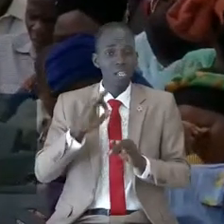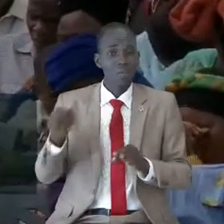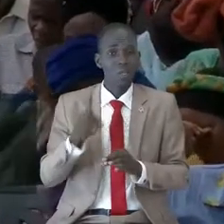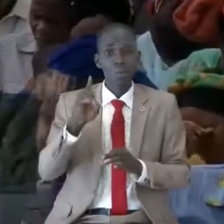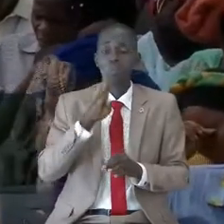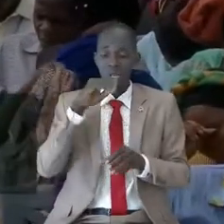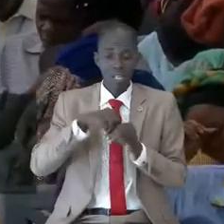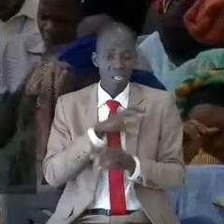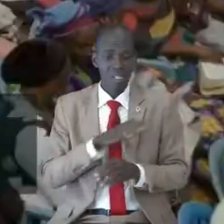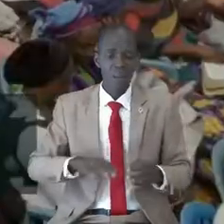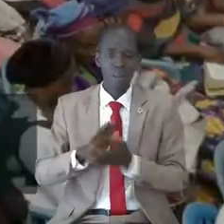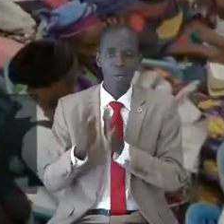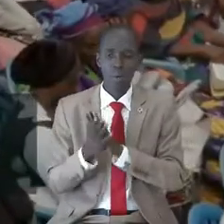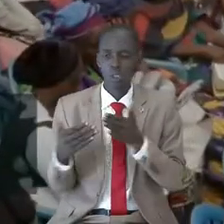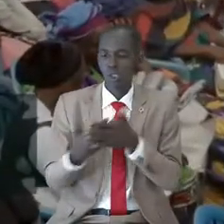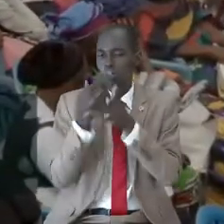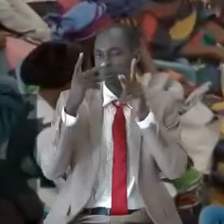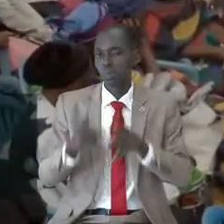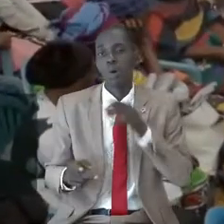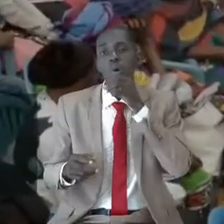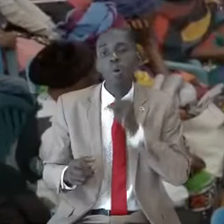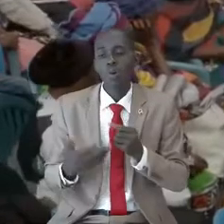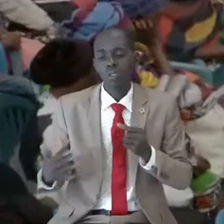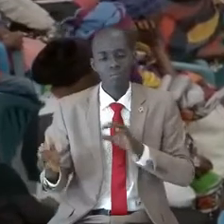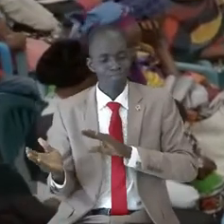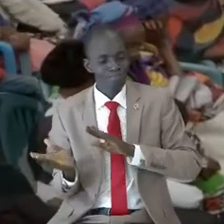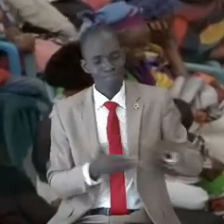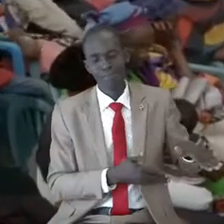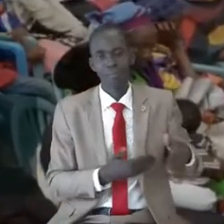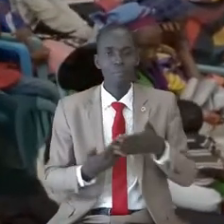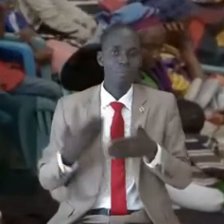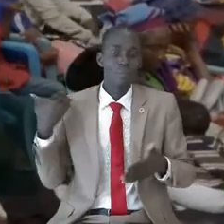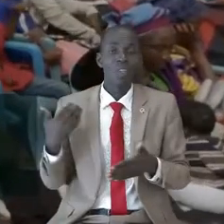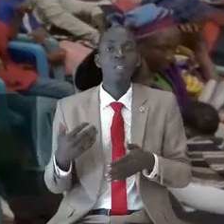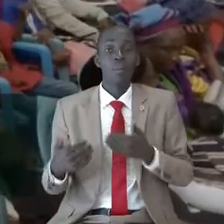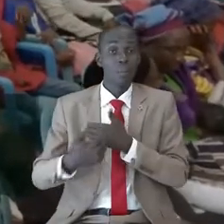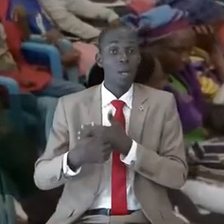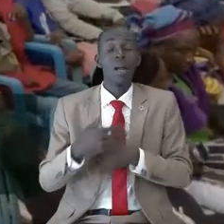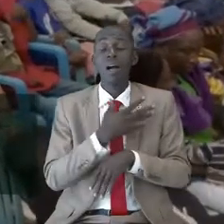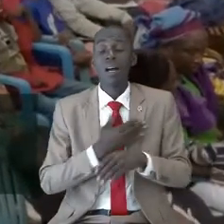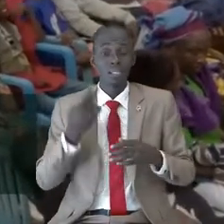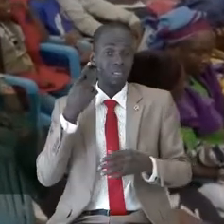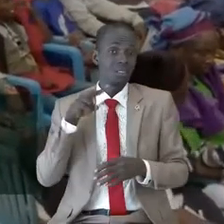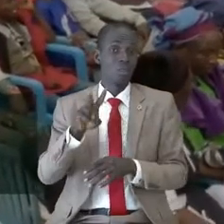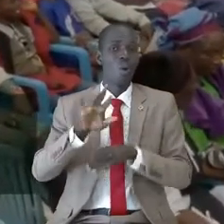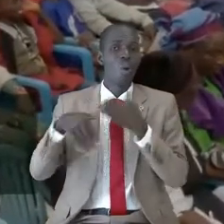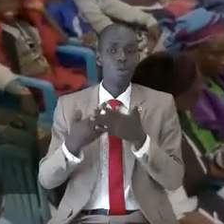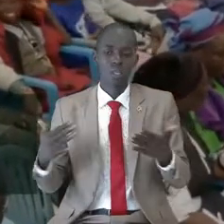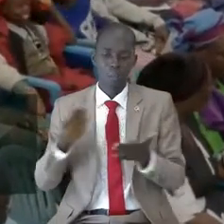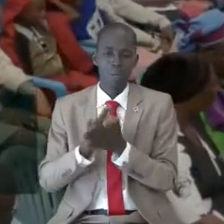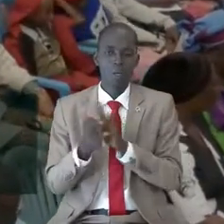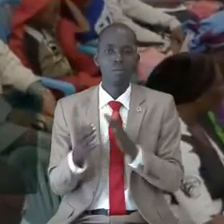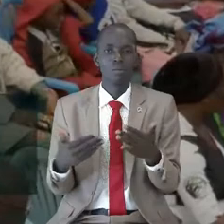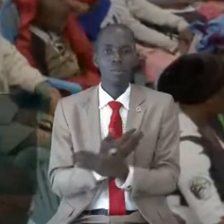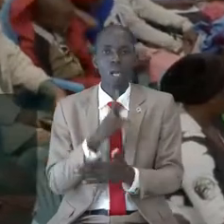Christ, it's a new creature. Old things are passed away. And behold, all things have become new. Any